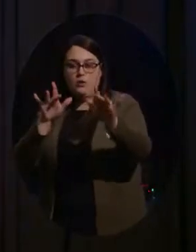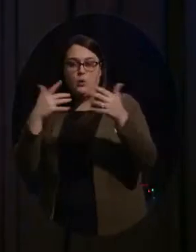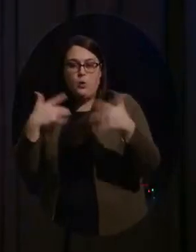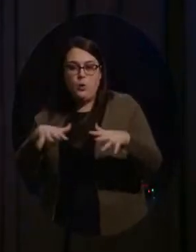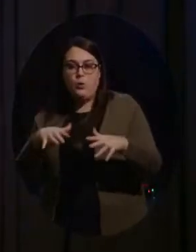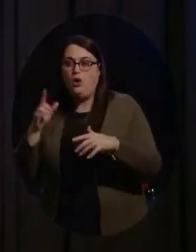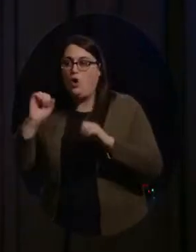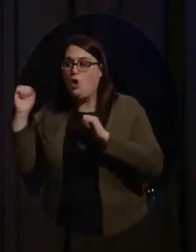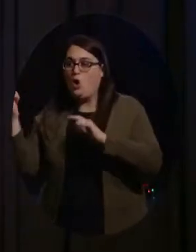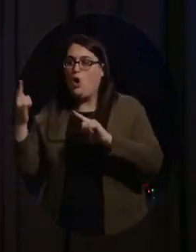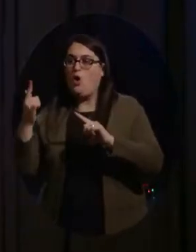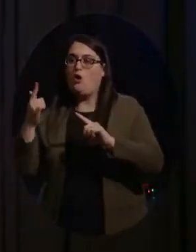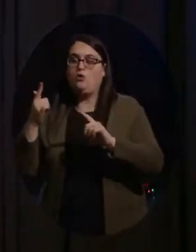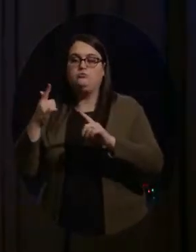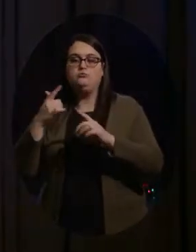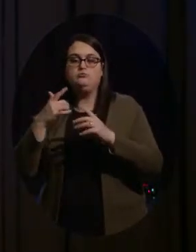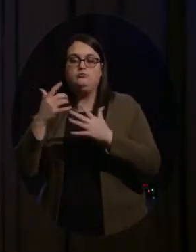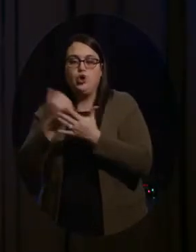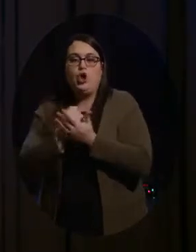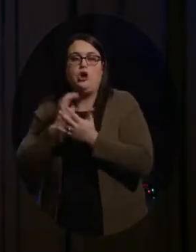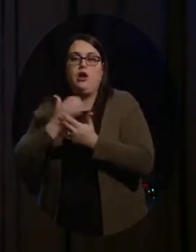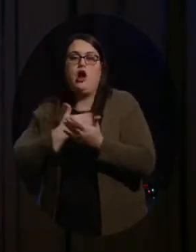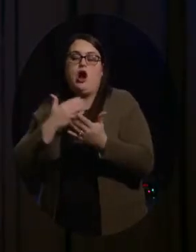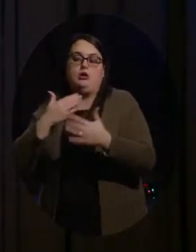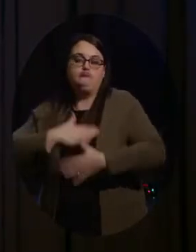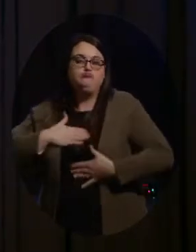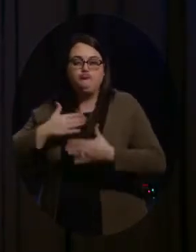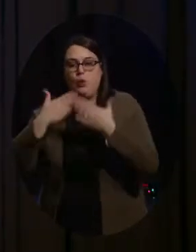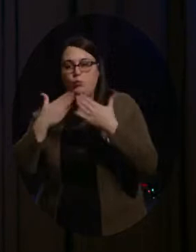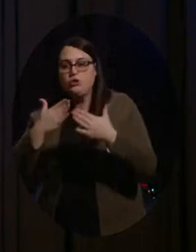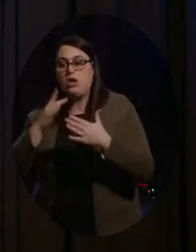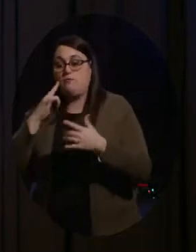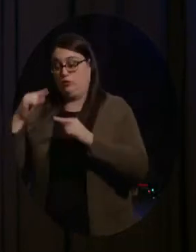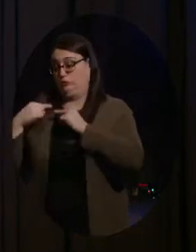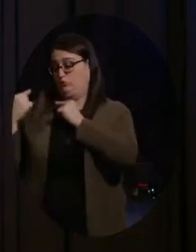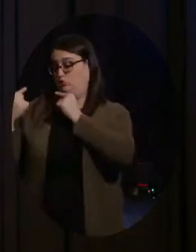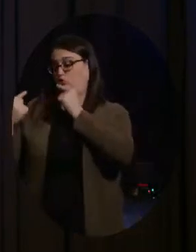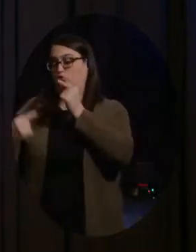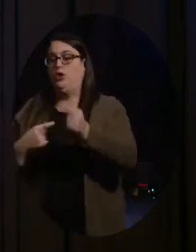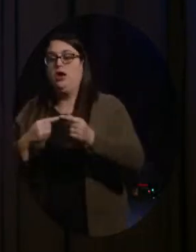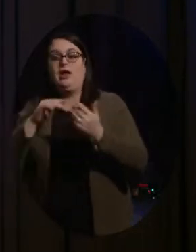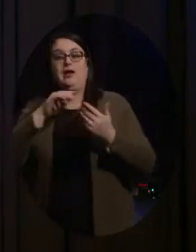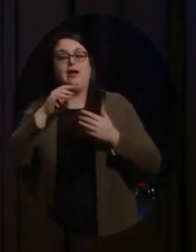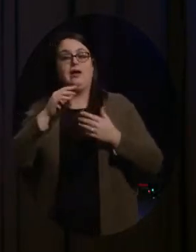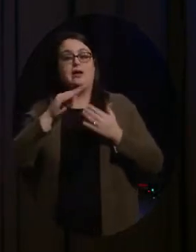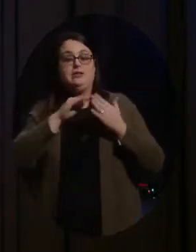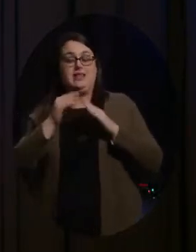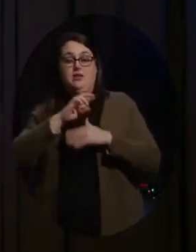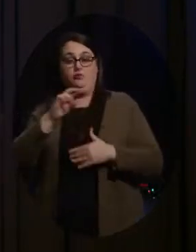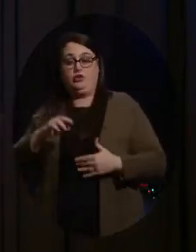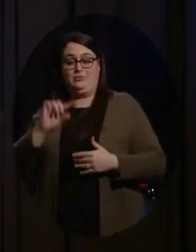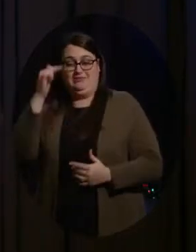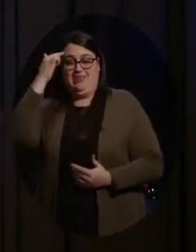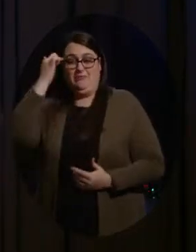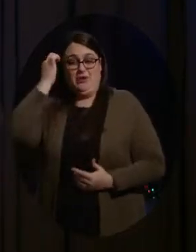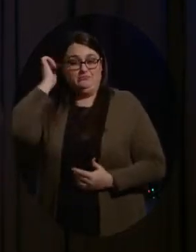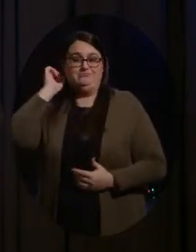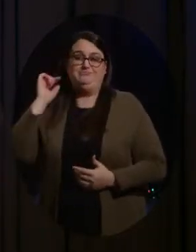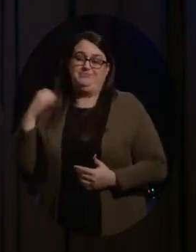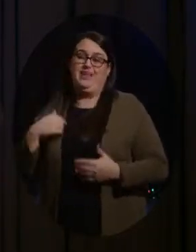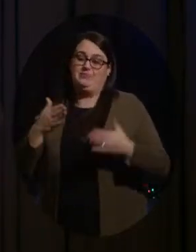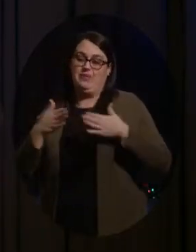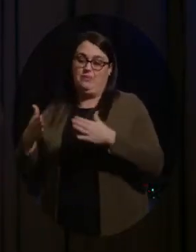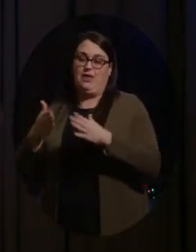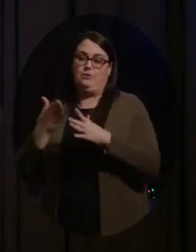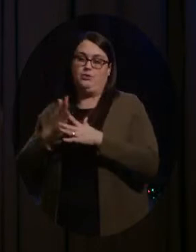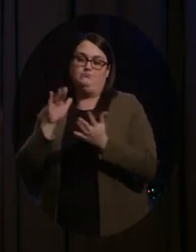all deserve our appreciation. Because for generations, the city of Richmond government has been the pathway